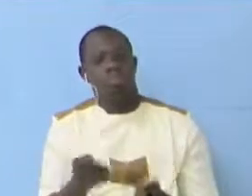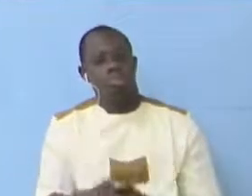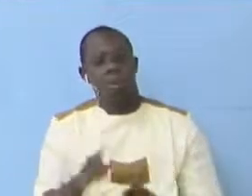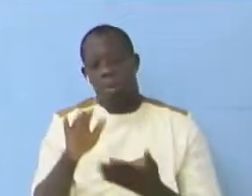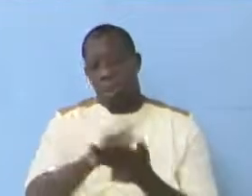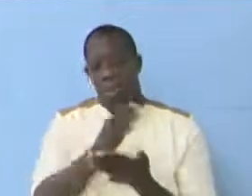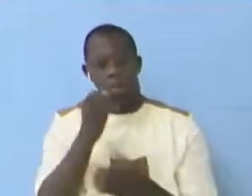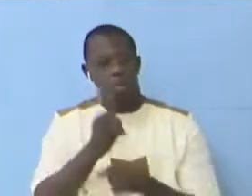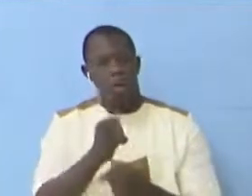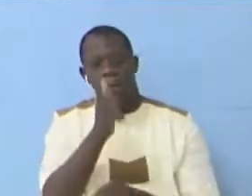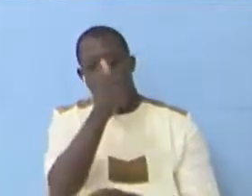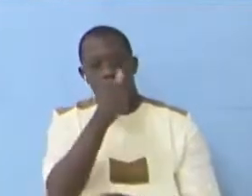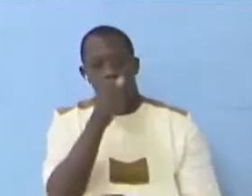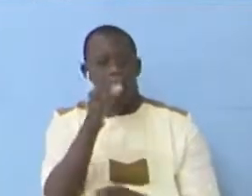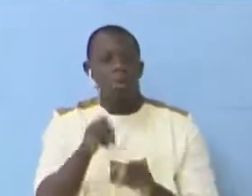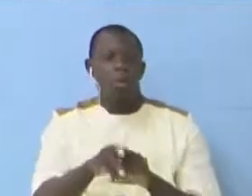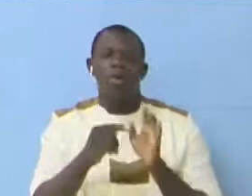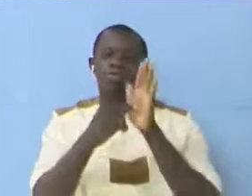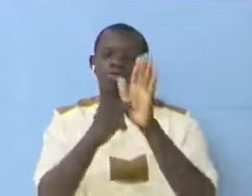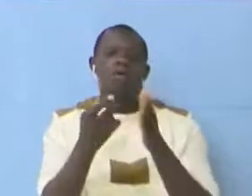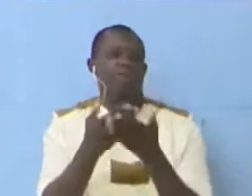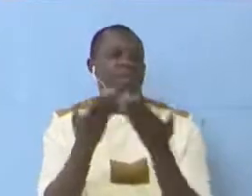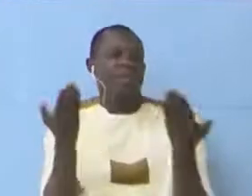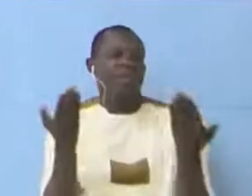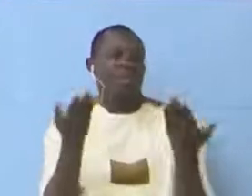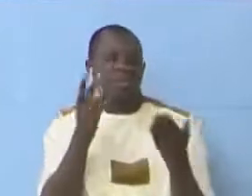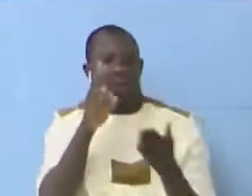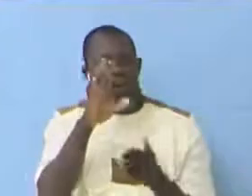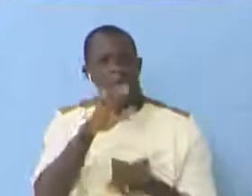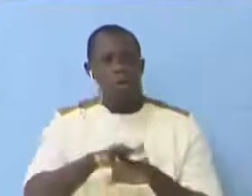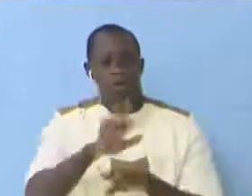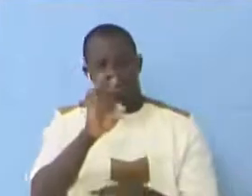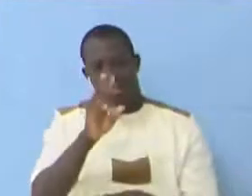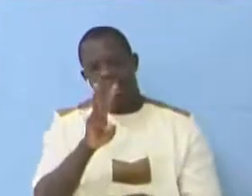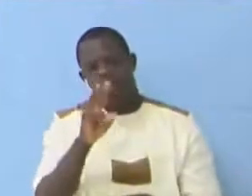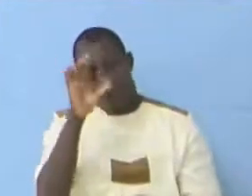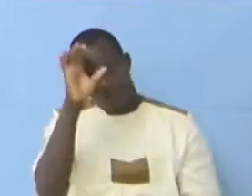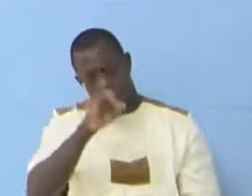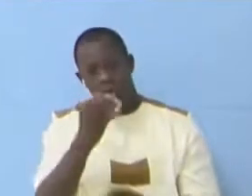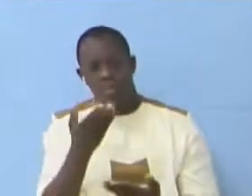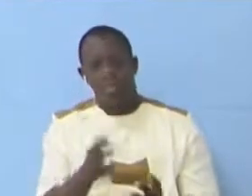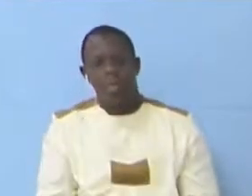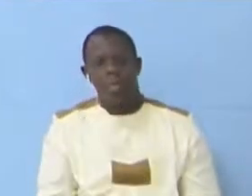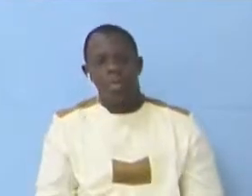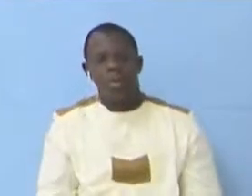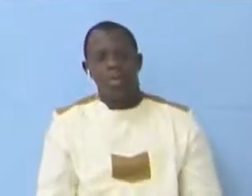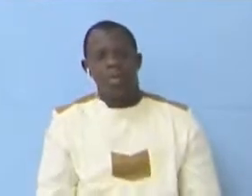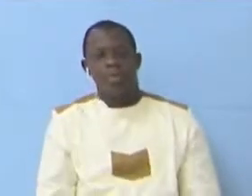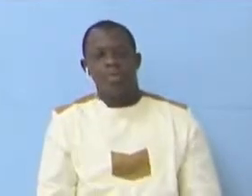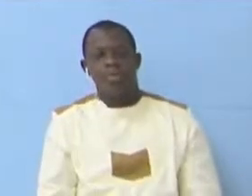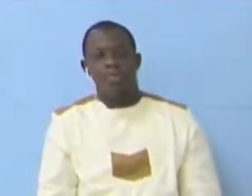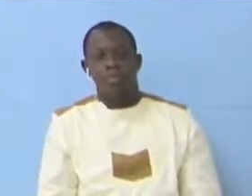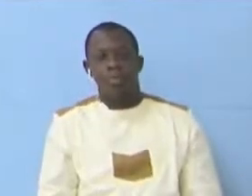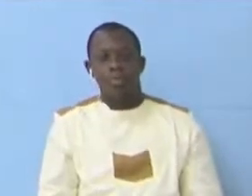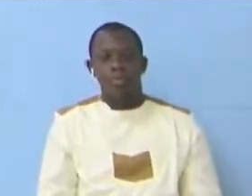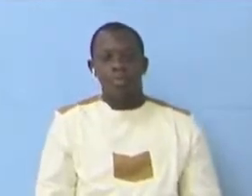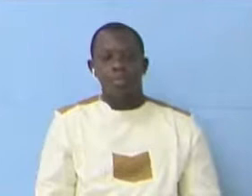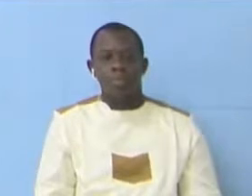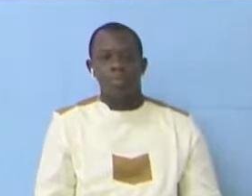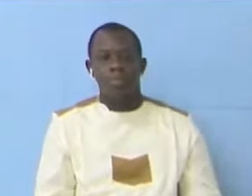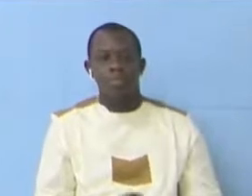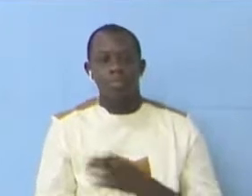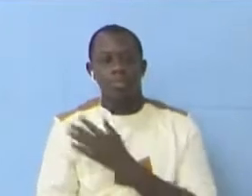on TV. You understand? Thank you very much. Yeah, continue okay. ascertaining that. Hold a second. Yeah,